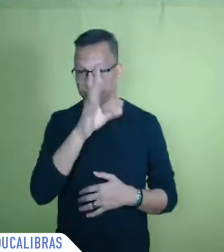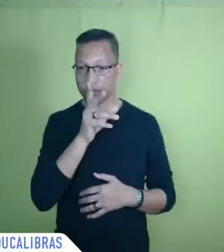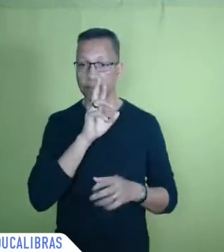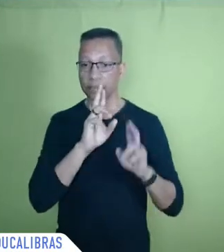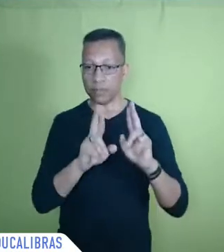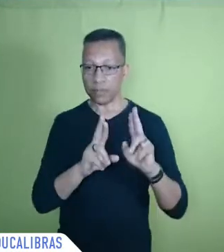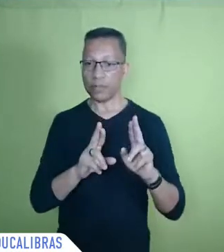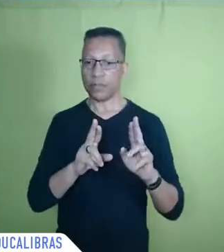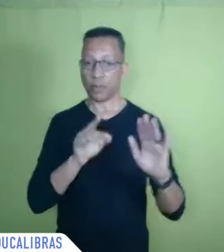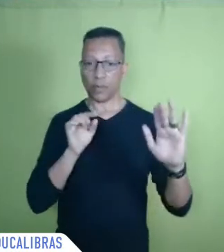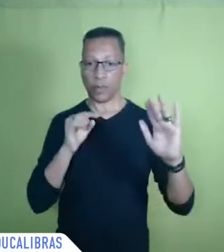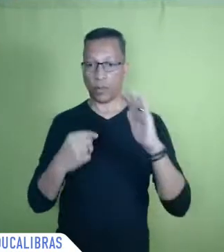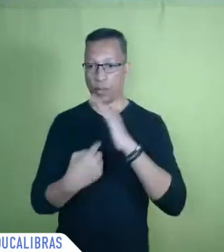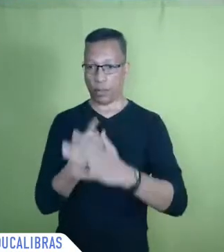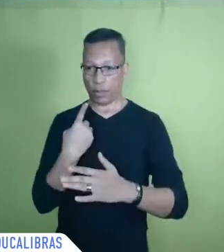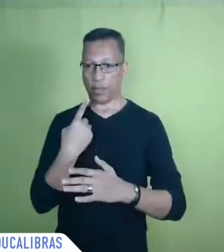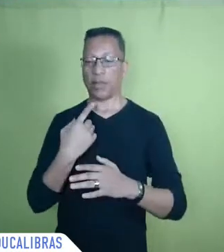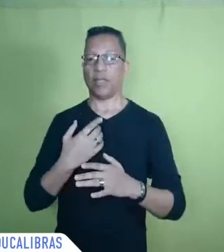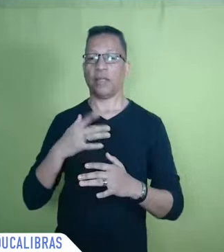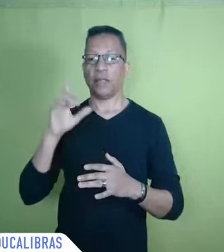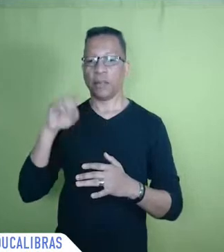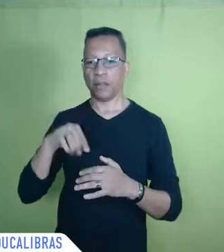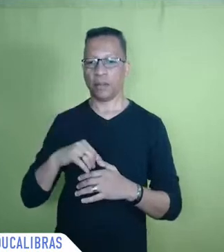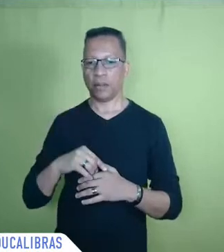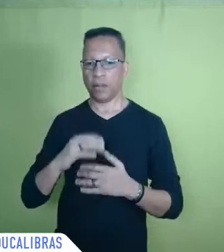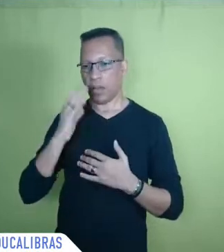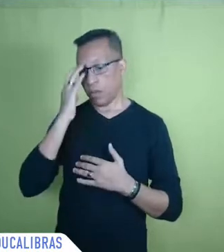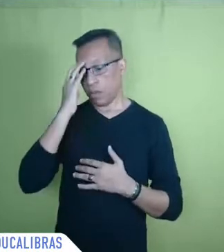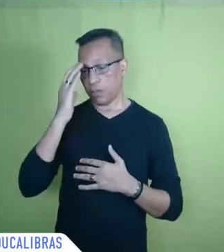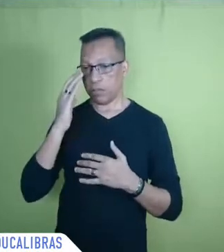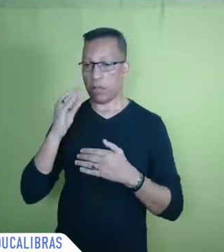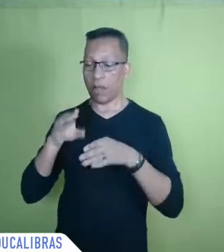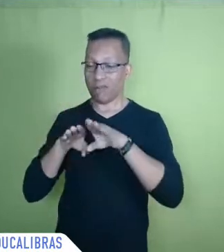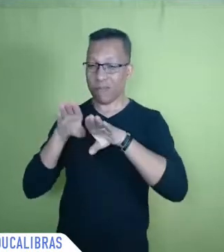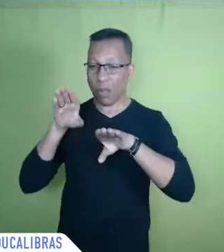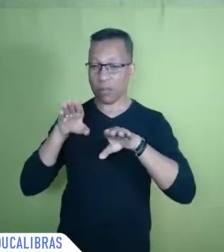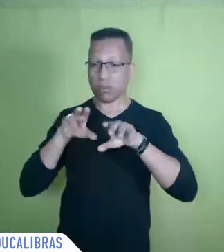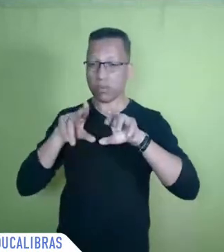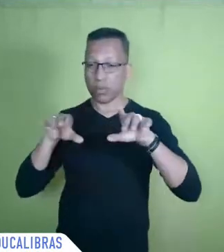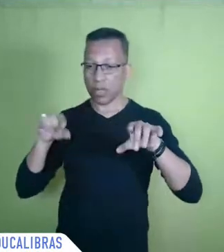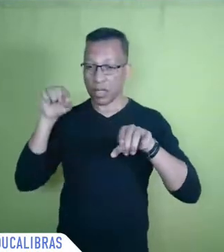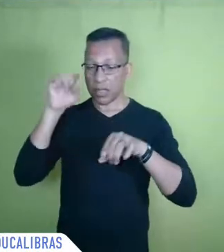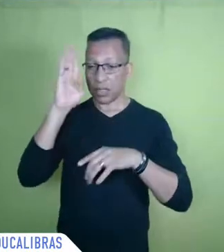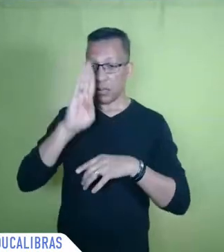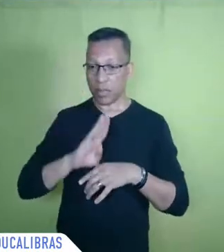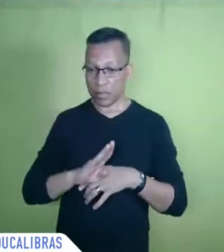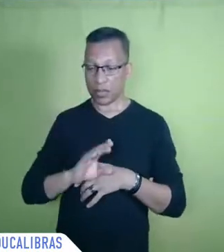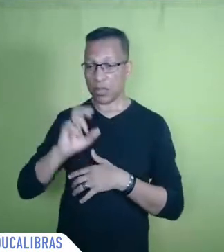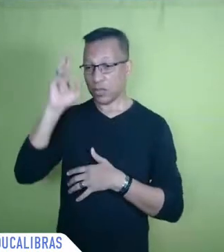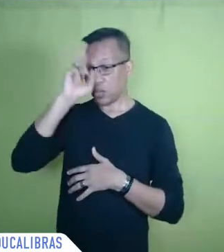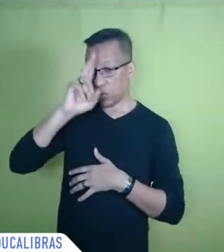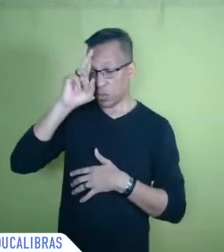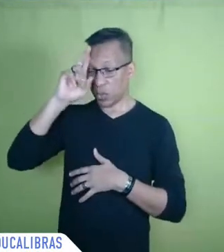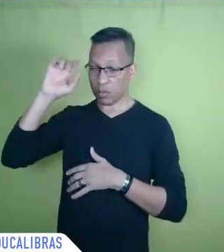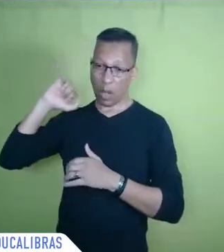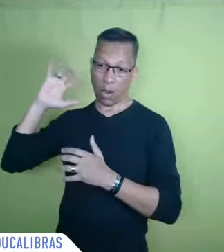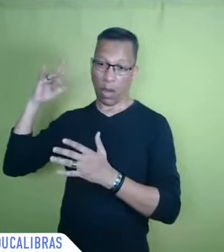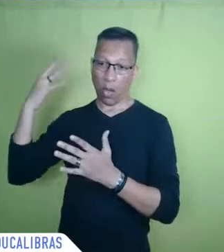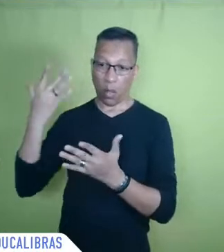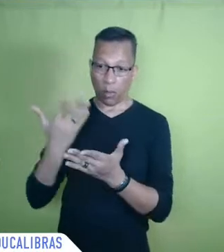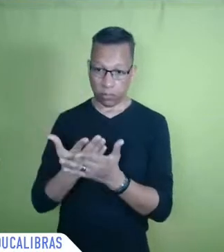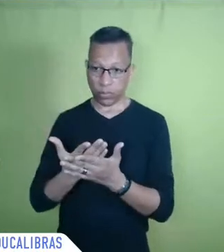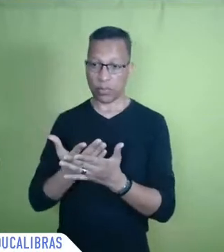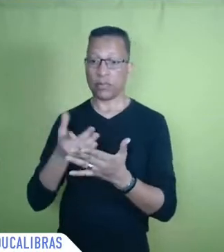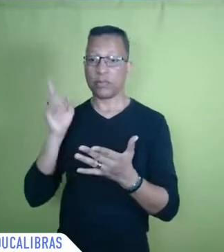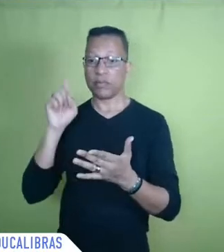inequality in Brazil and its history, I mean, is very, very long, and we know that, and it's multifaceted, it's multidimensional.